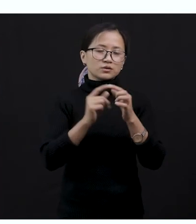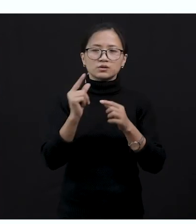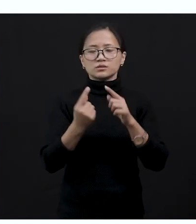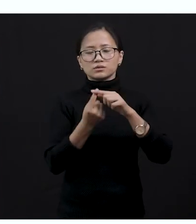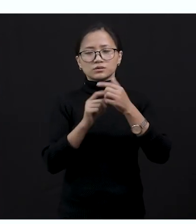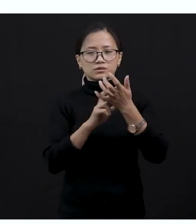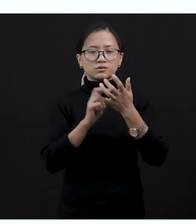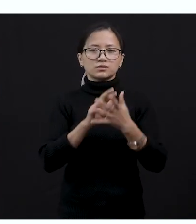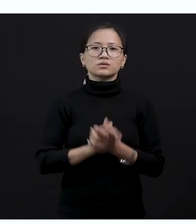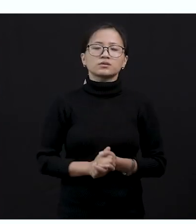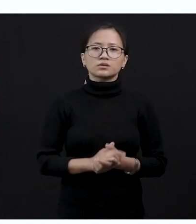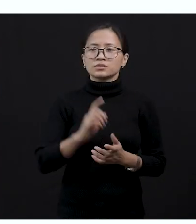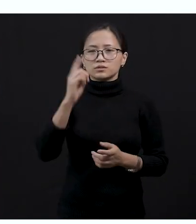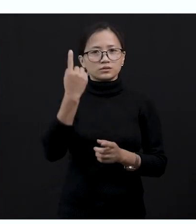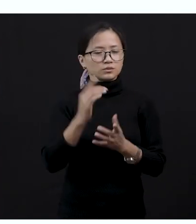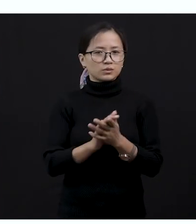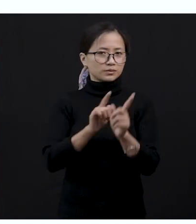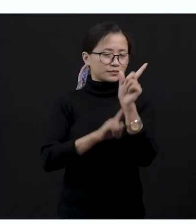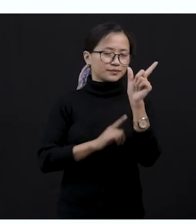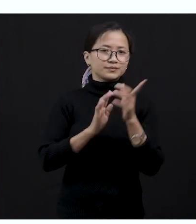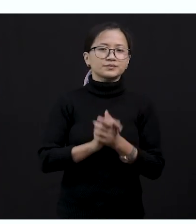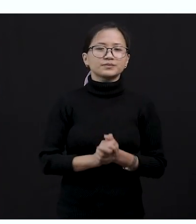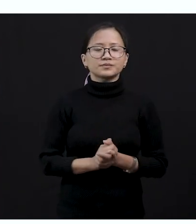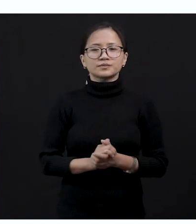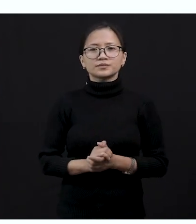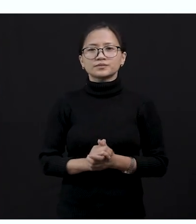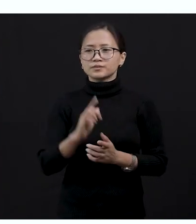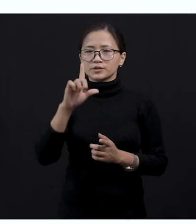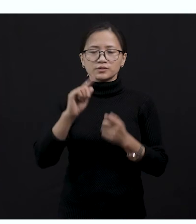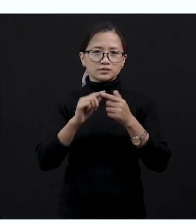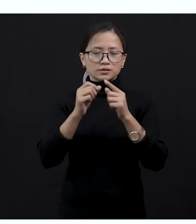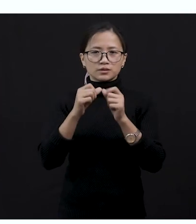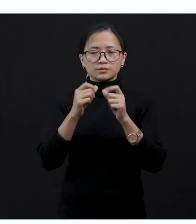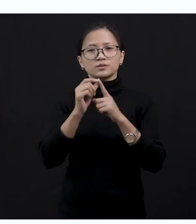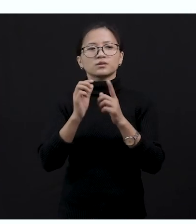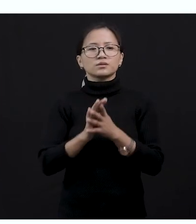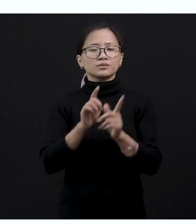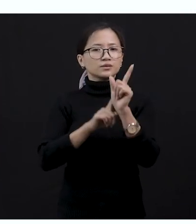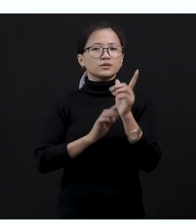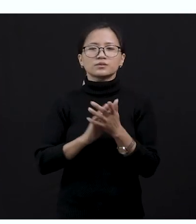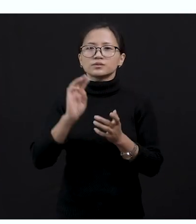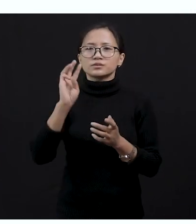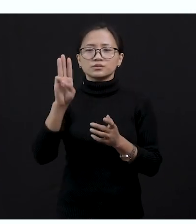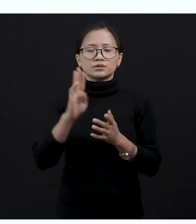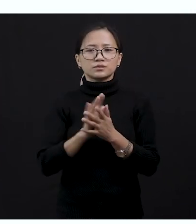which takes 1 year. All right. And also we have a leap year, which is